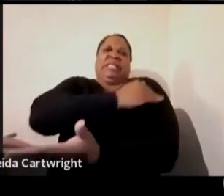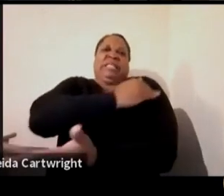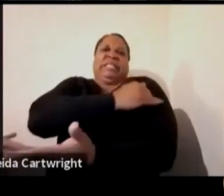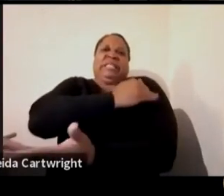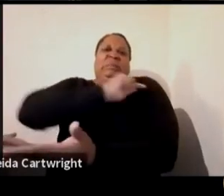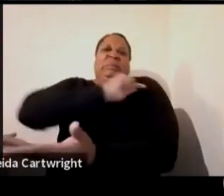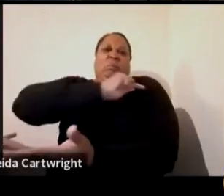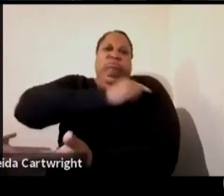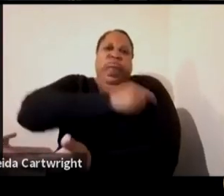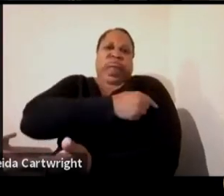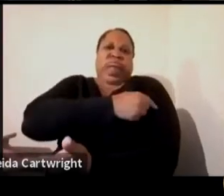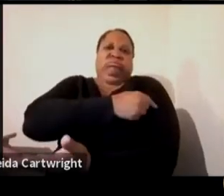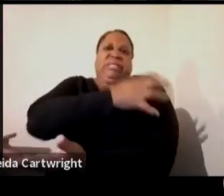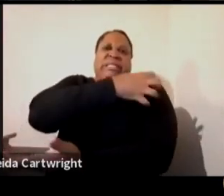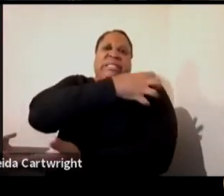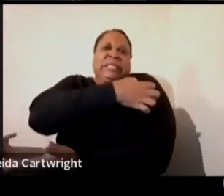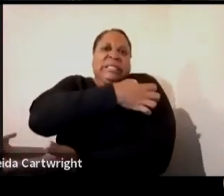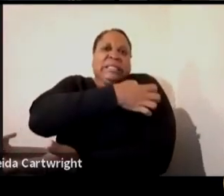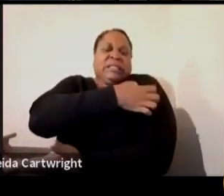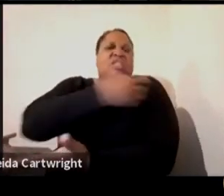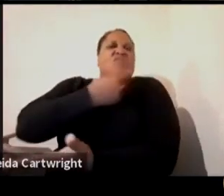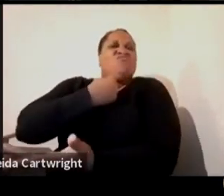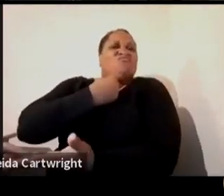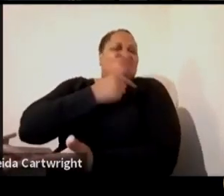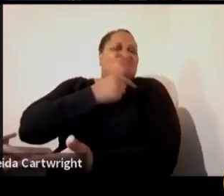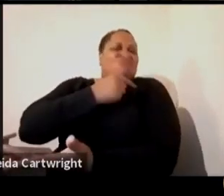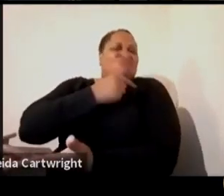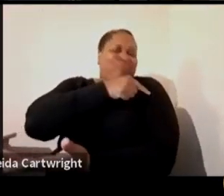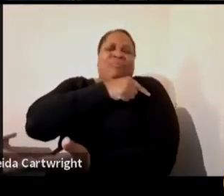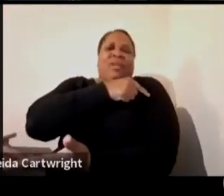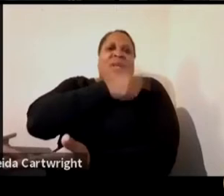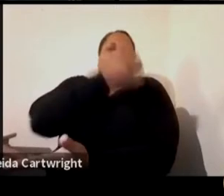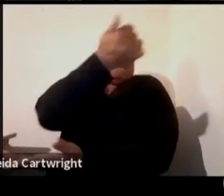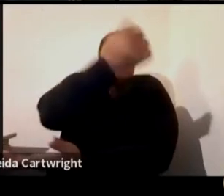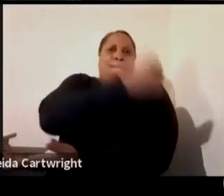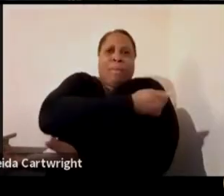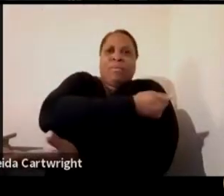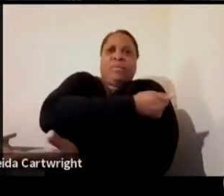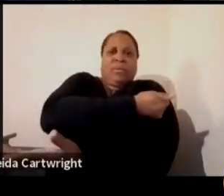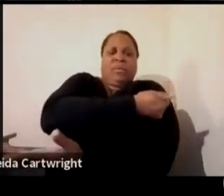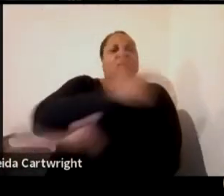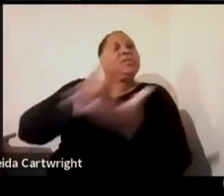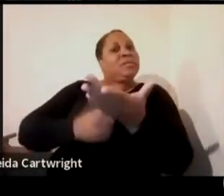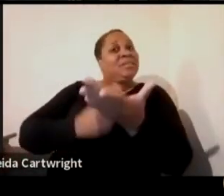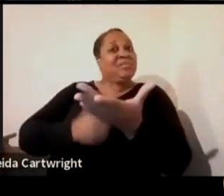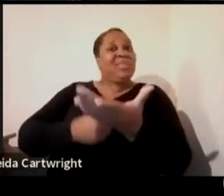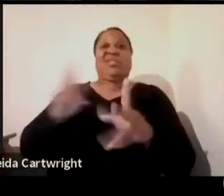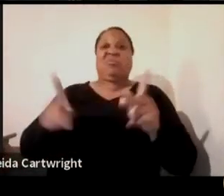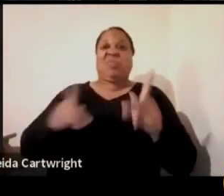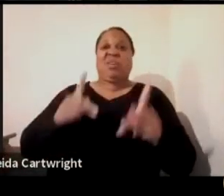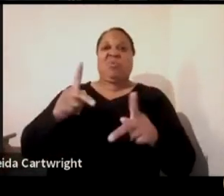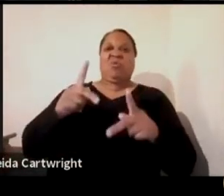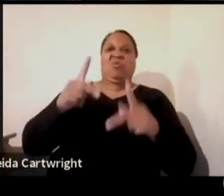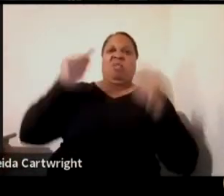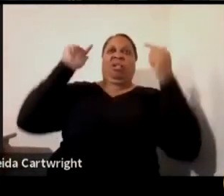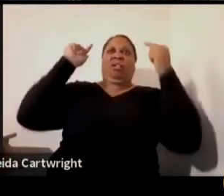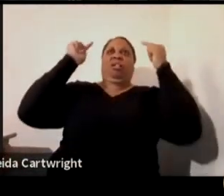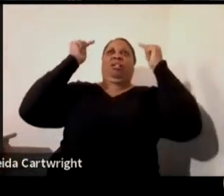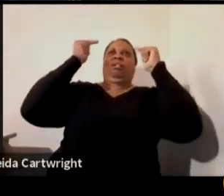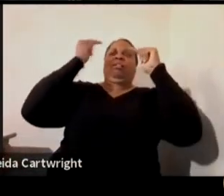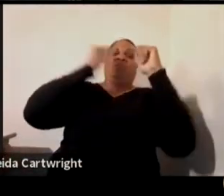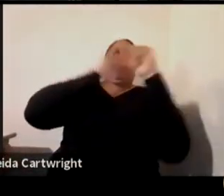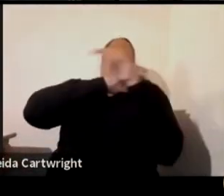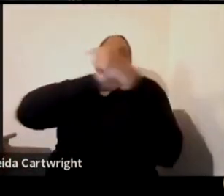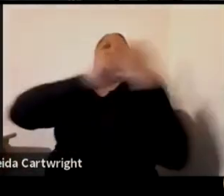the site where you actually have the injection. Sometimes some people will feel like the headache or they may get muscle aches